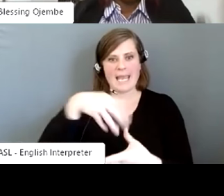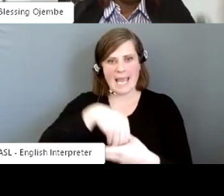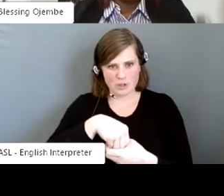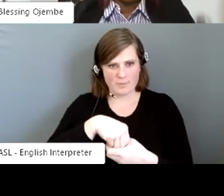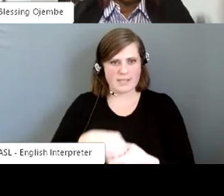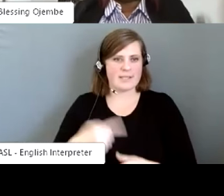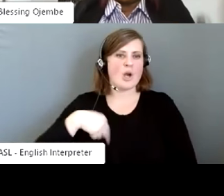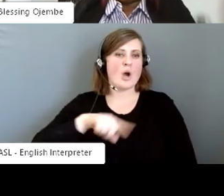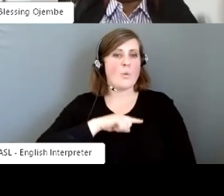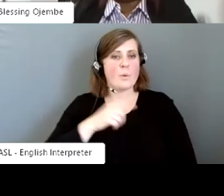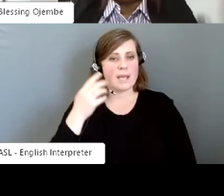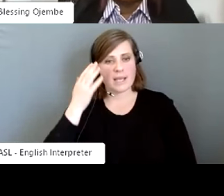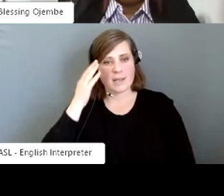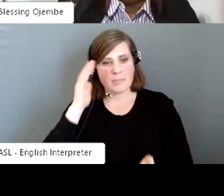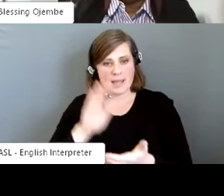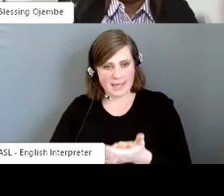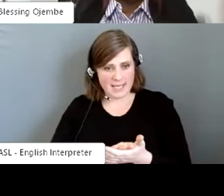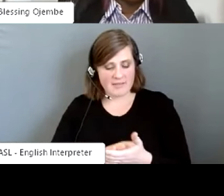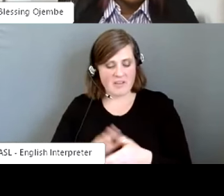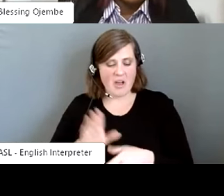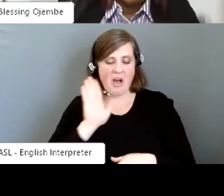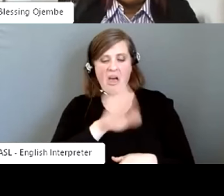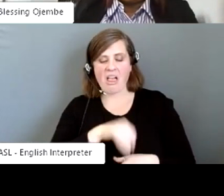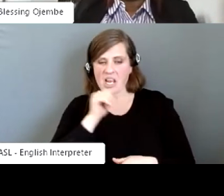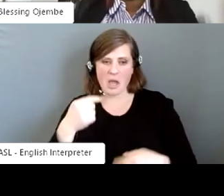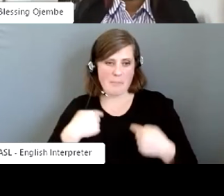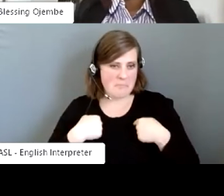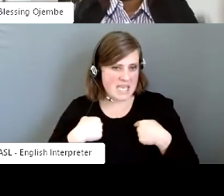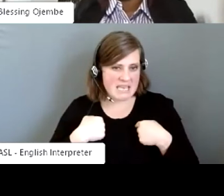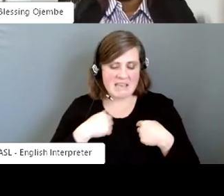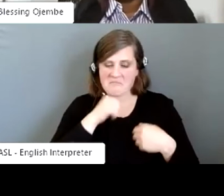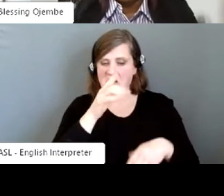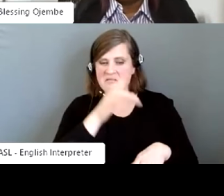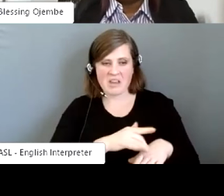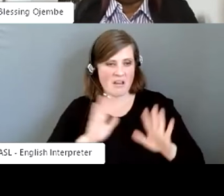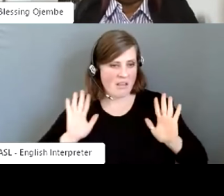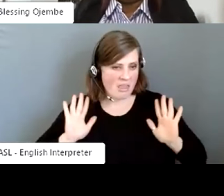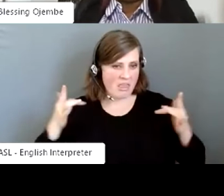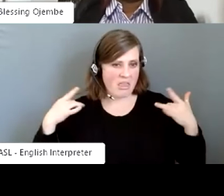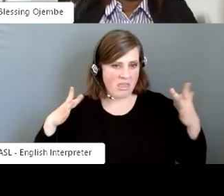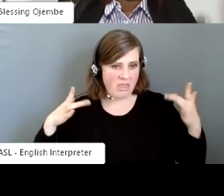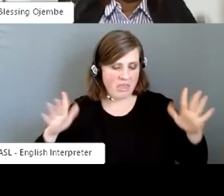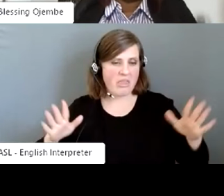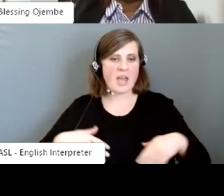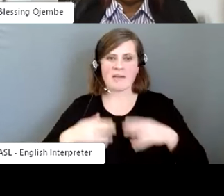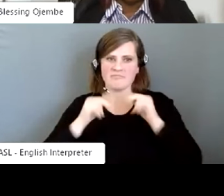that people hold that it's not their problem, it doesn't concern me, and also the problem of denial, where people believe that it is